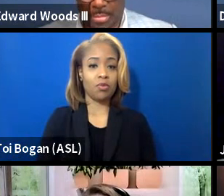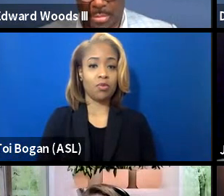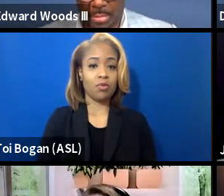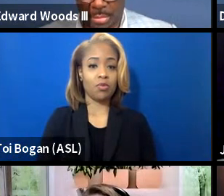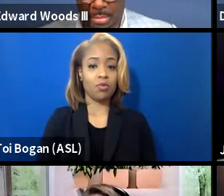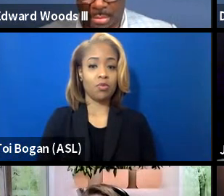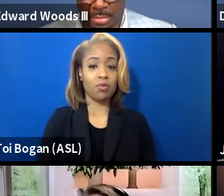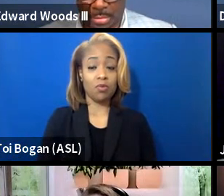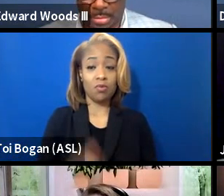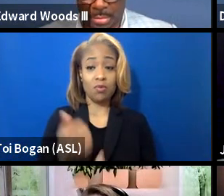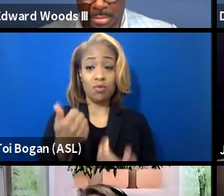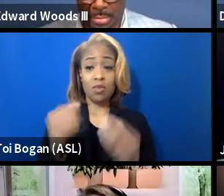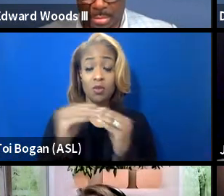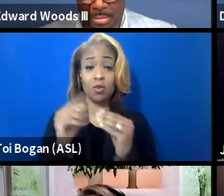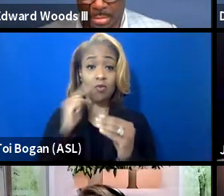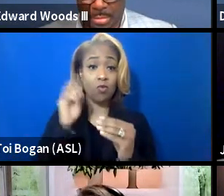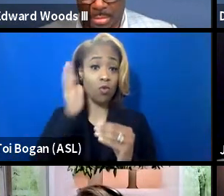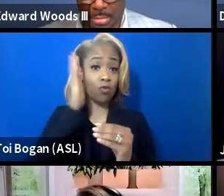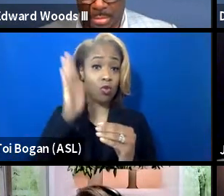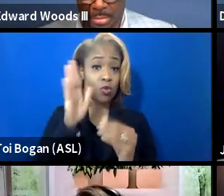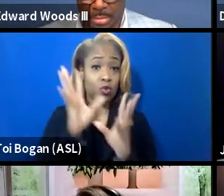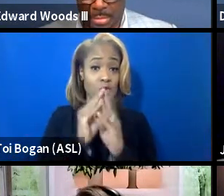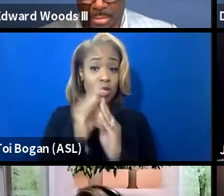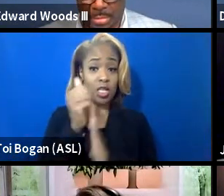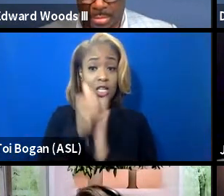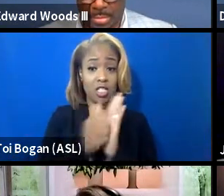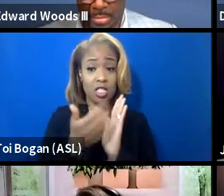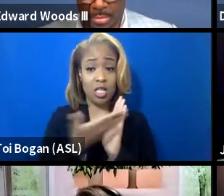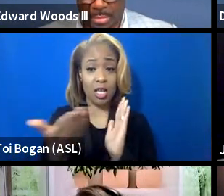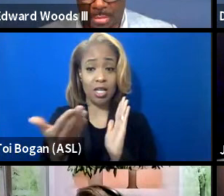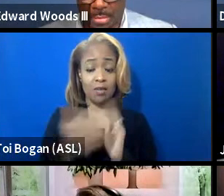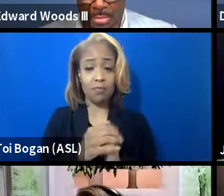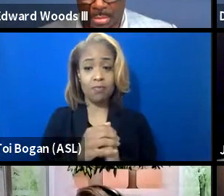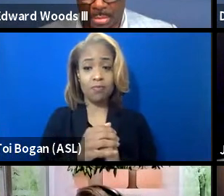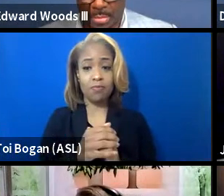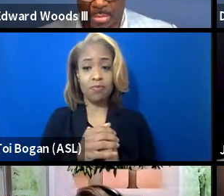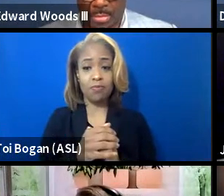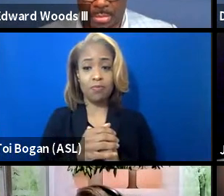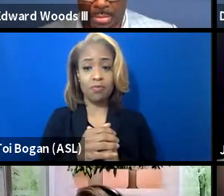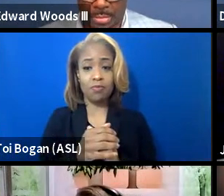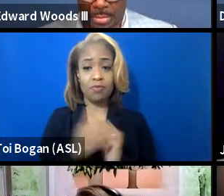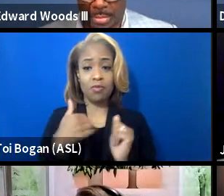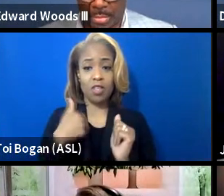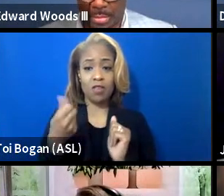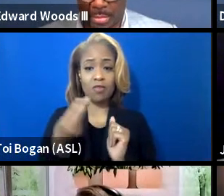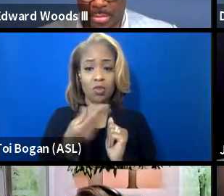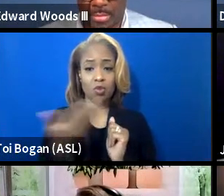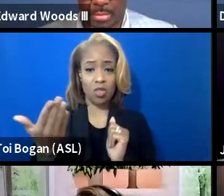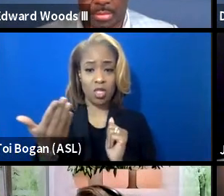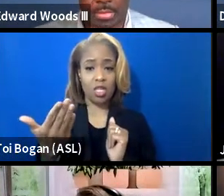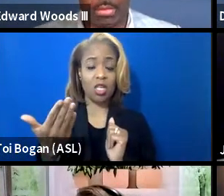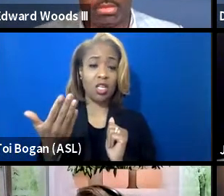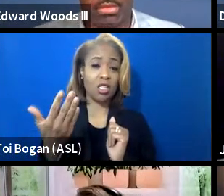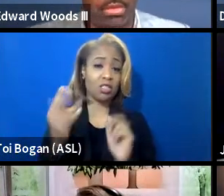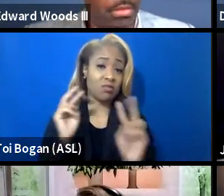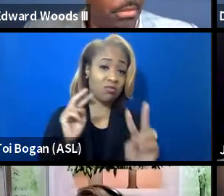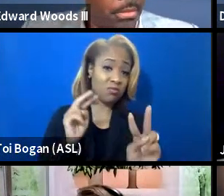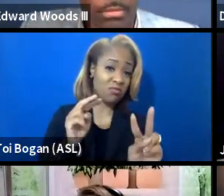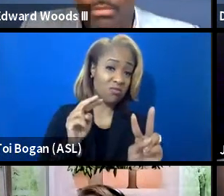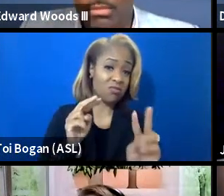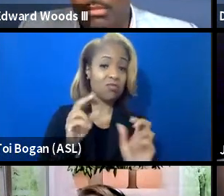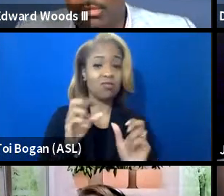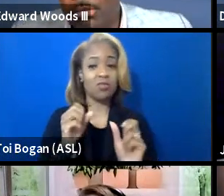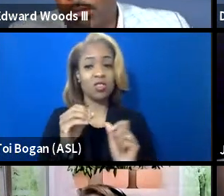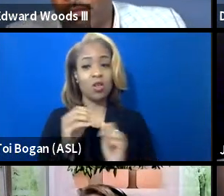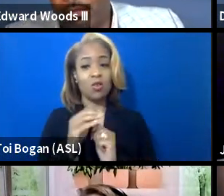Sue Ann, anything else for future meetings and agenda items otherwise? We have a few things on our radar, so we'll just keep